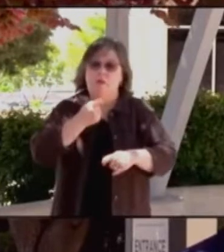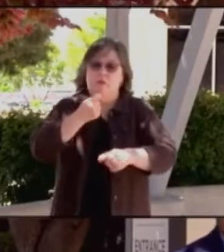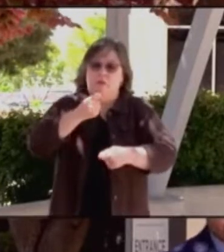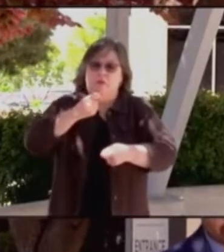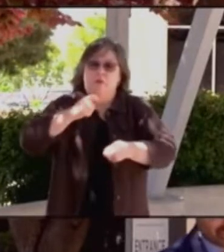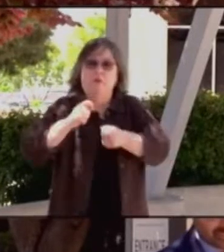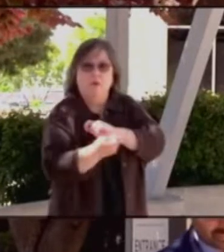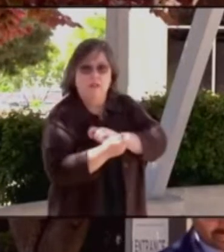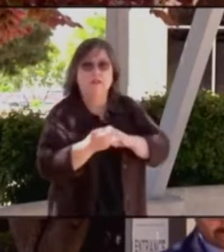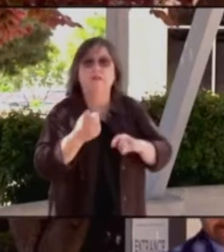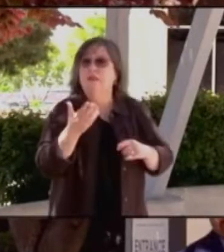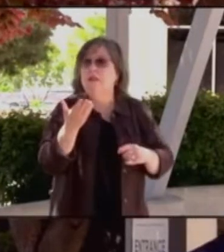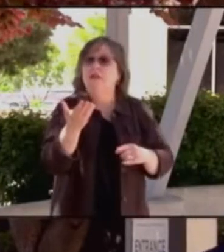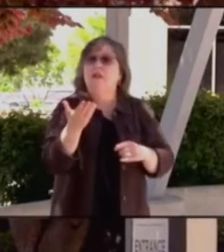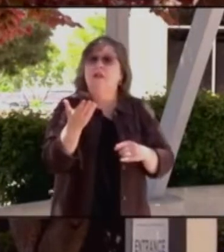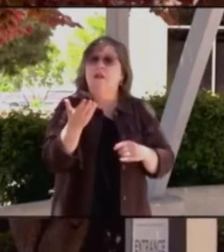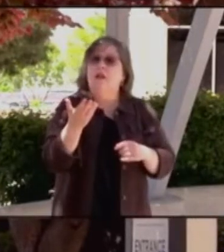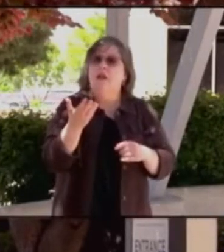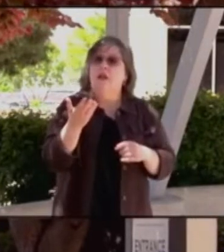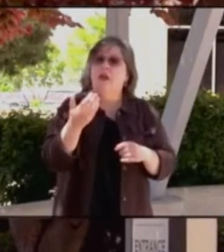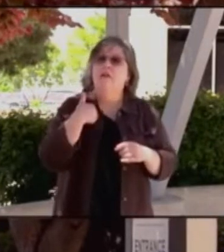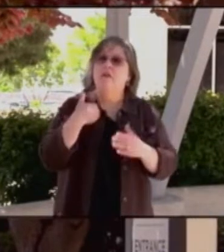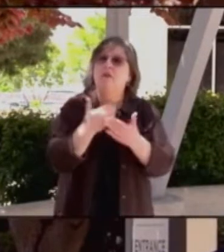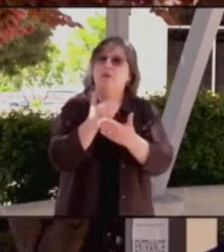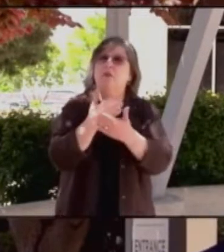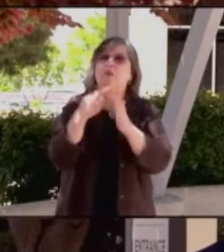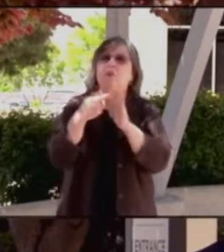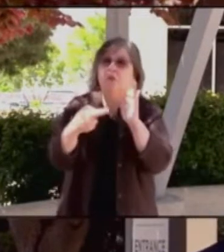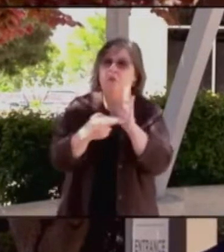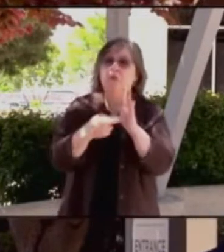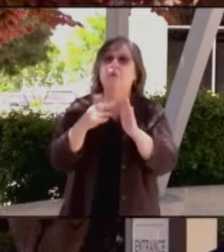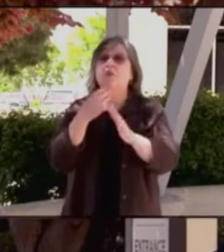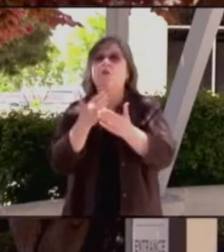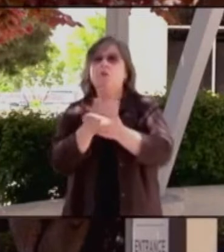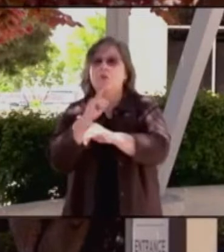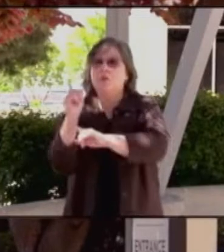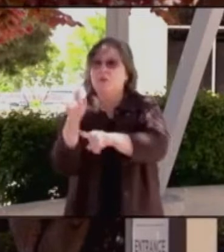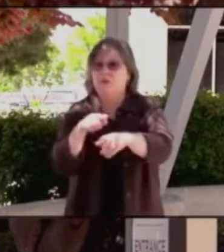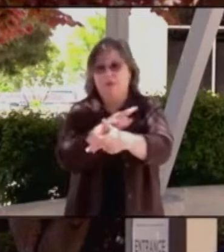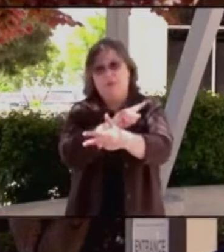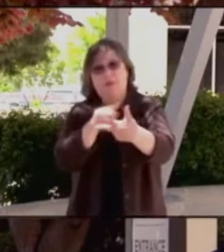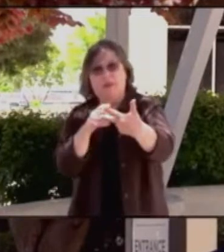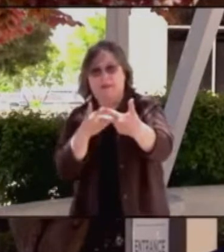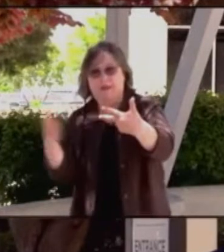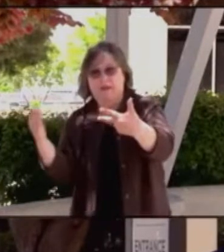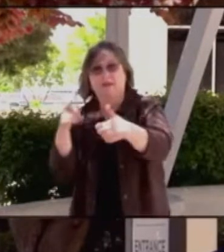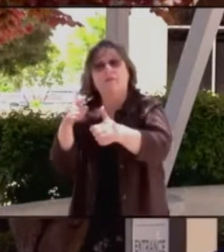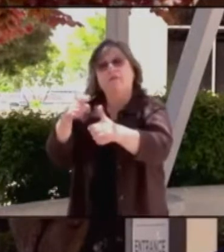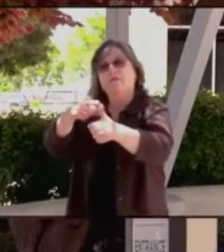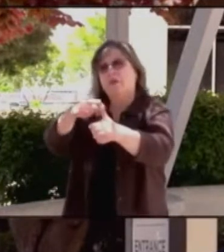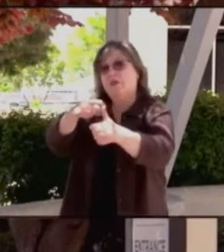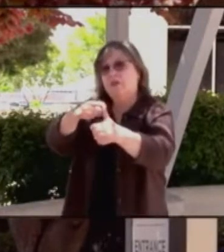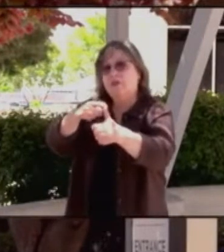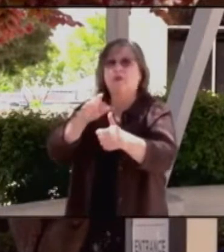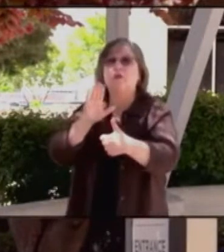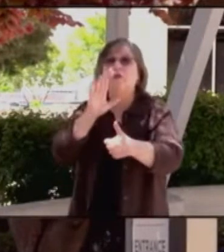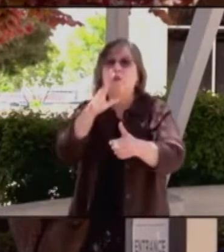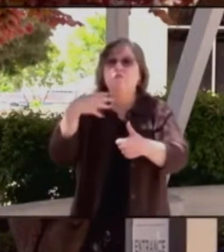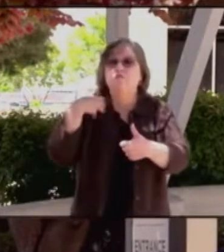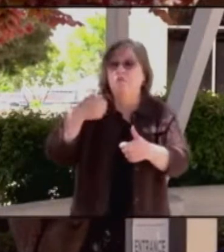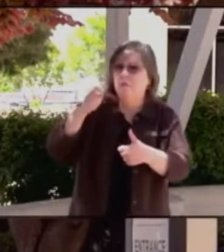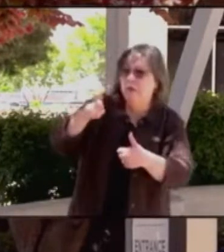order does just three things. One, it requires employers to determine the vaccination status of